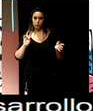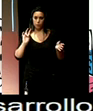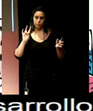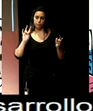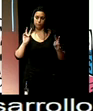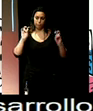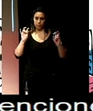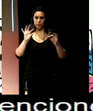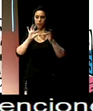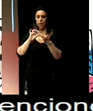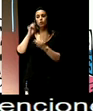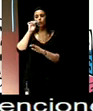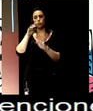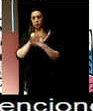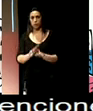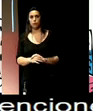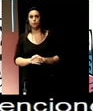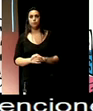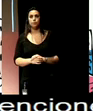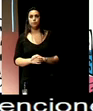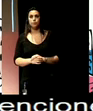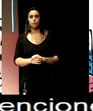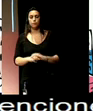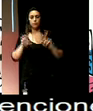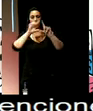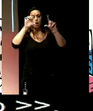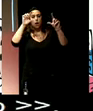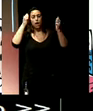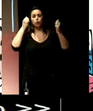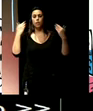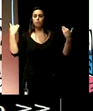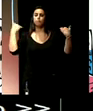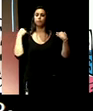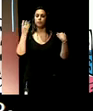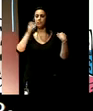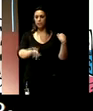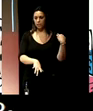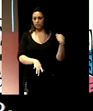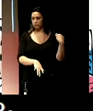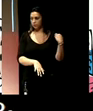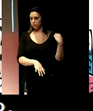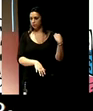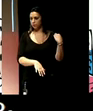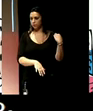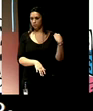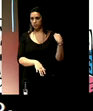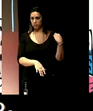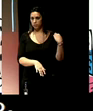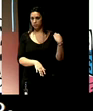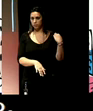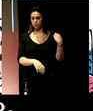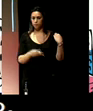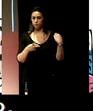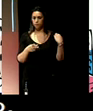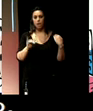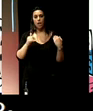Also, the Portuguese Tourism Authority, the Turismo Portugal, have also an important role played by the creation of a